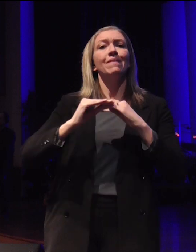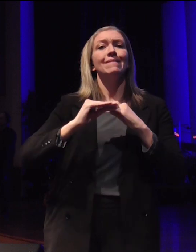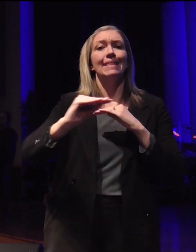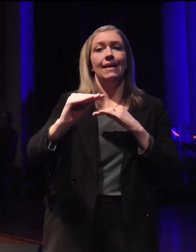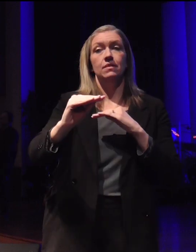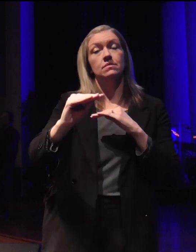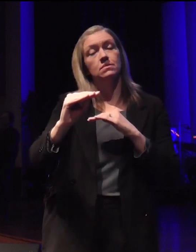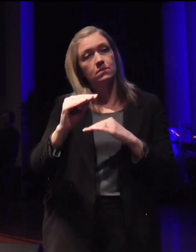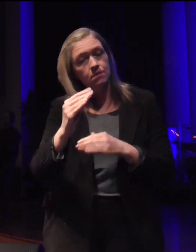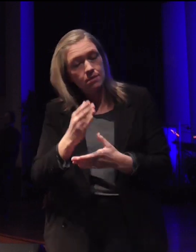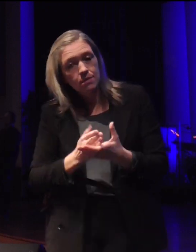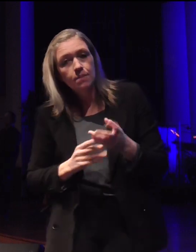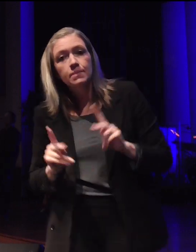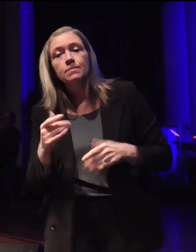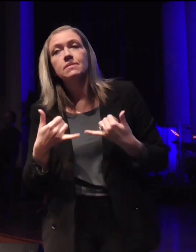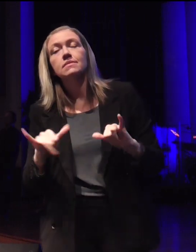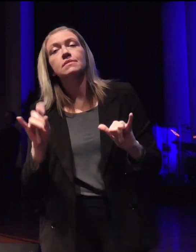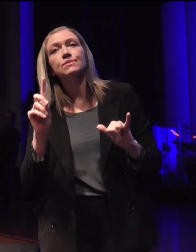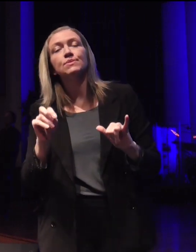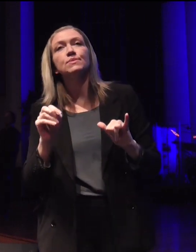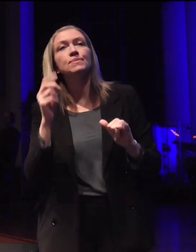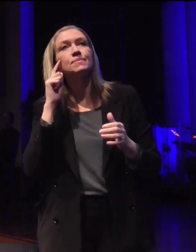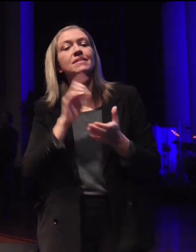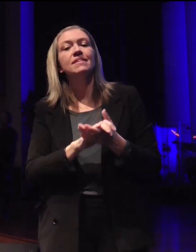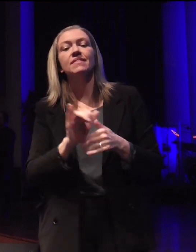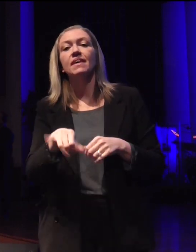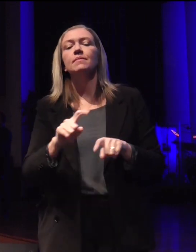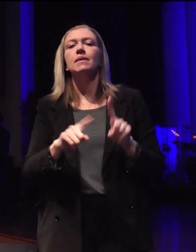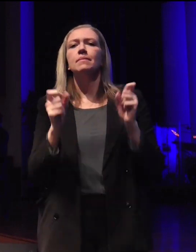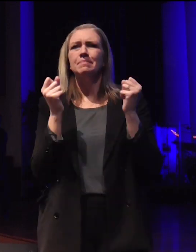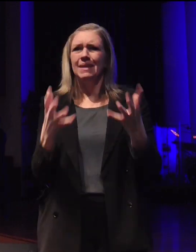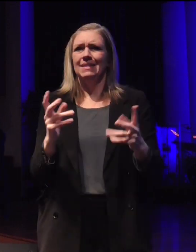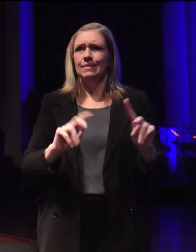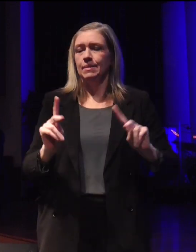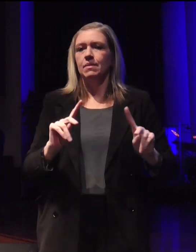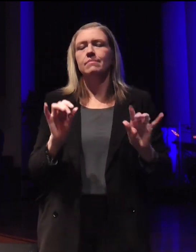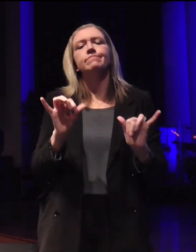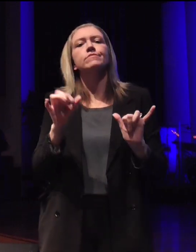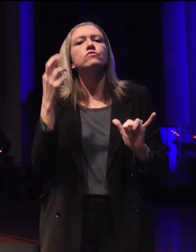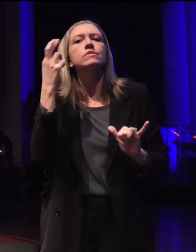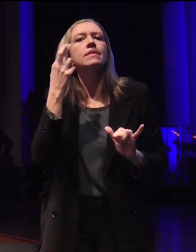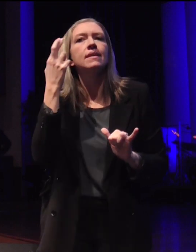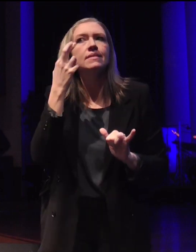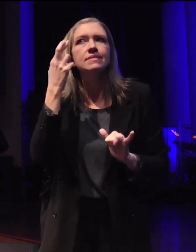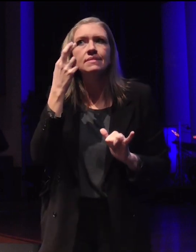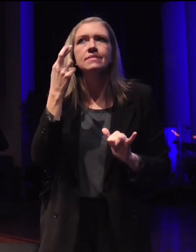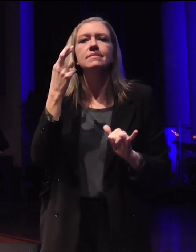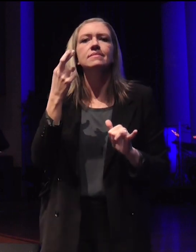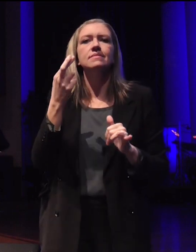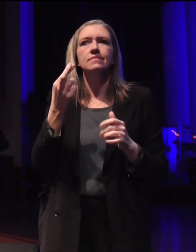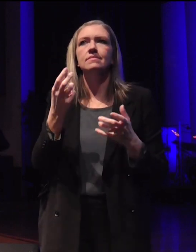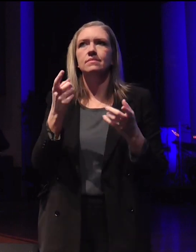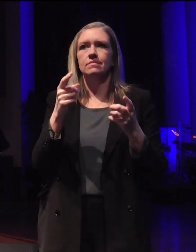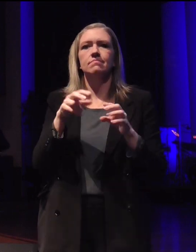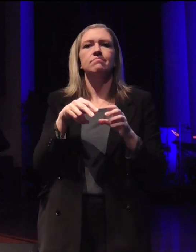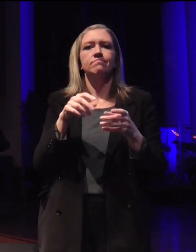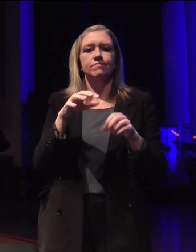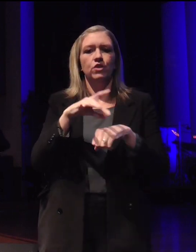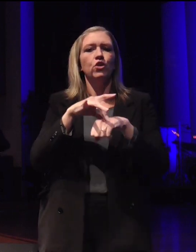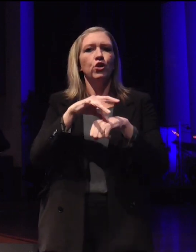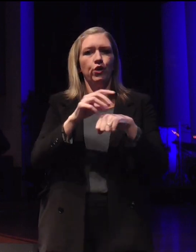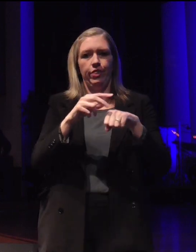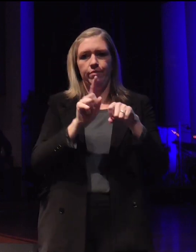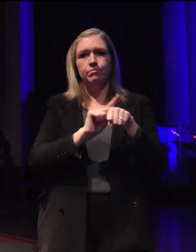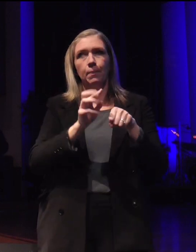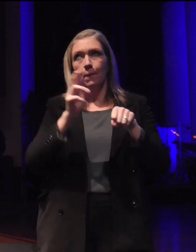people still do, but a number of people have come to the awareness from taking off from the earth and looking back that it